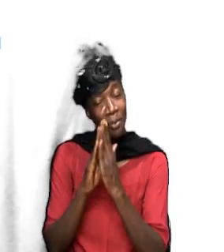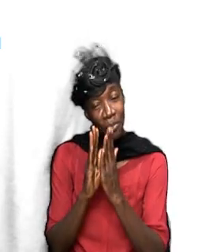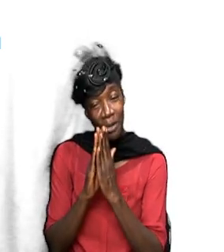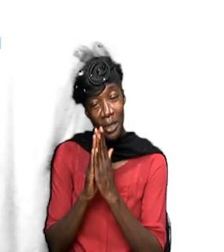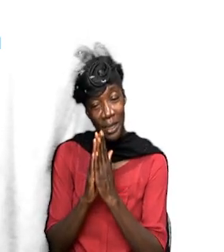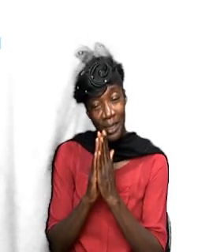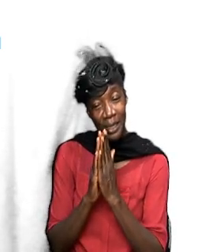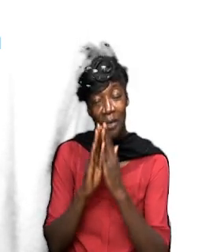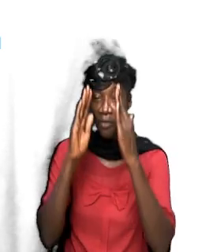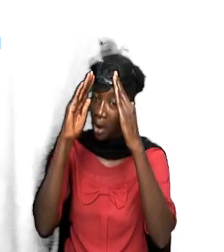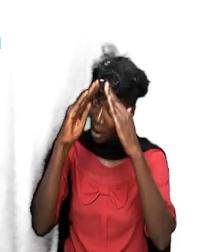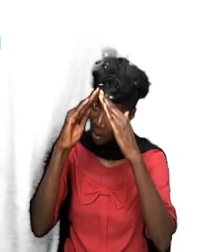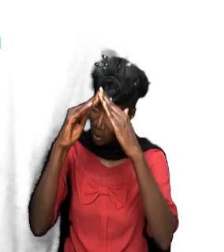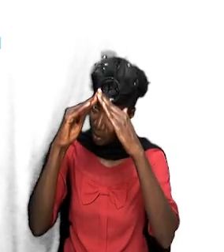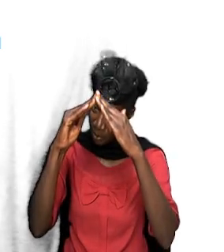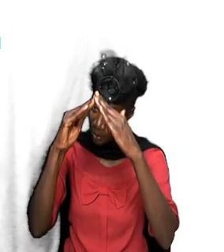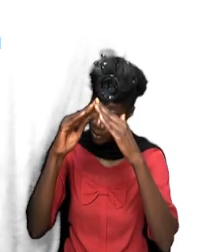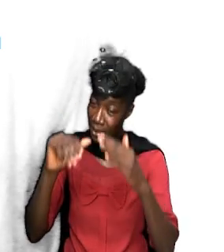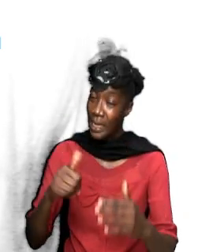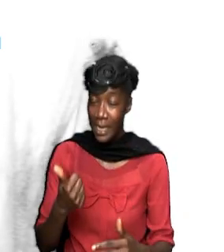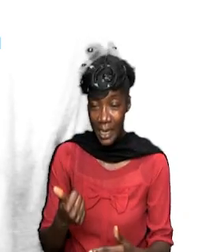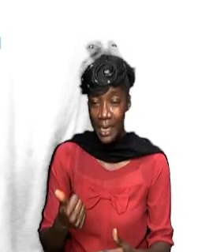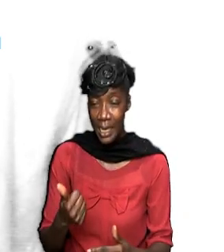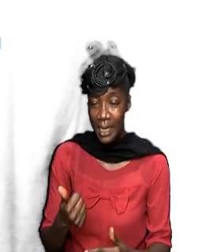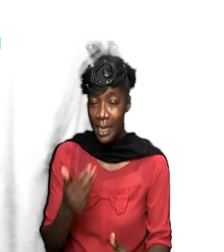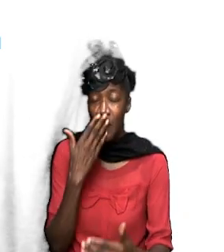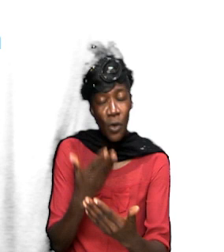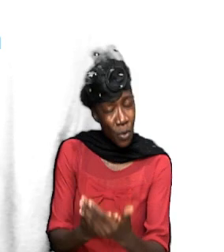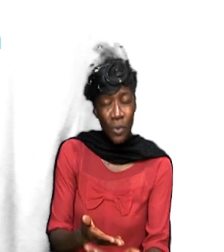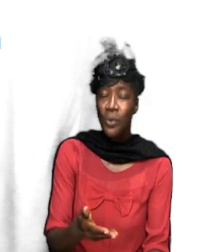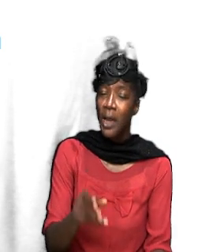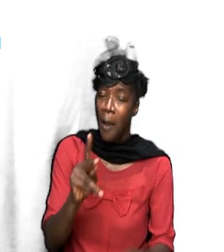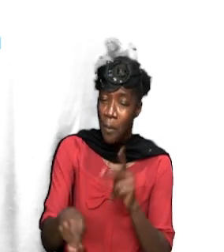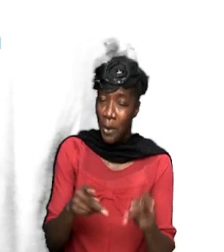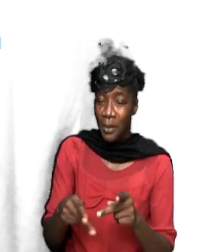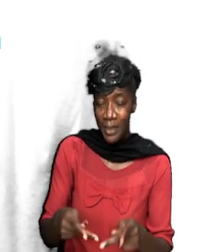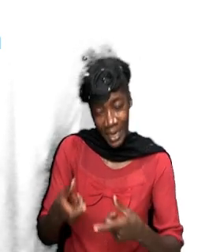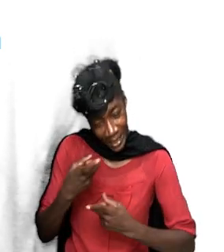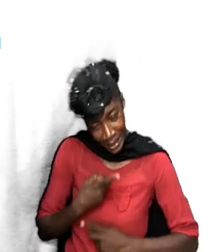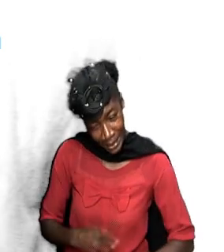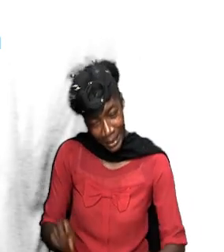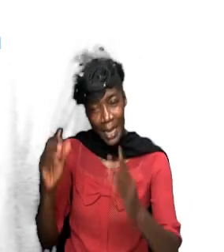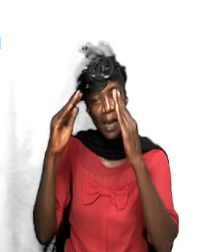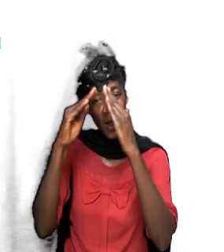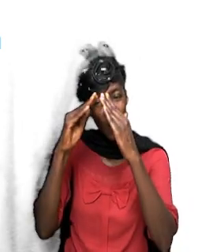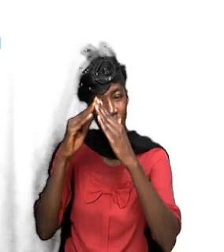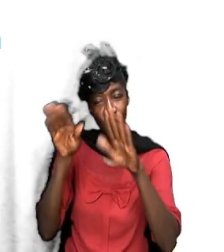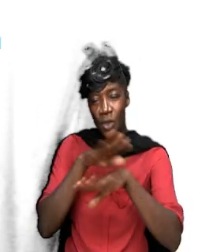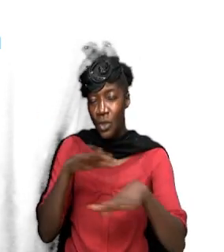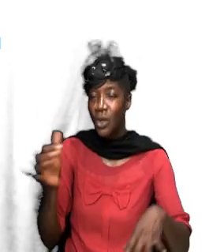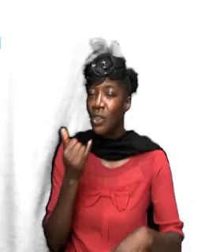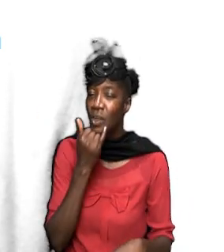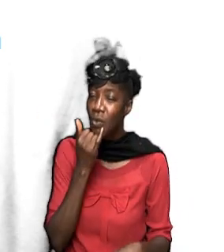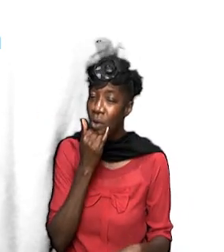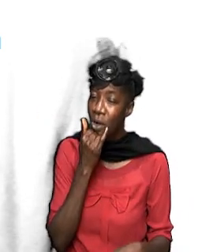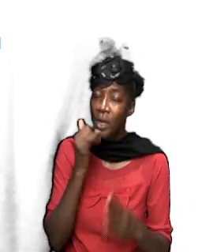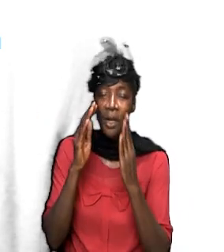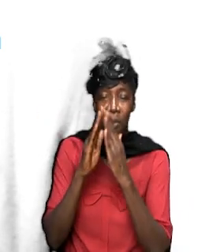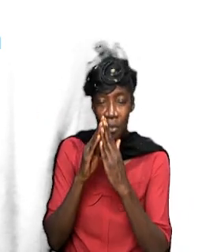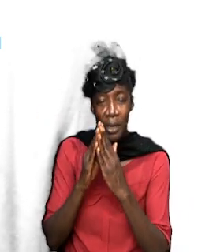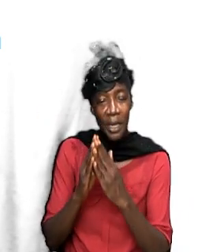house, because any ambitious person would desire a house. And nothing is wrong with praying for a